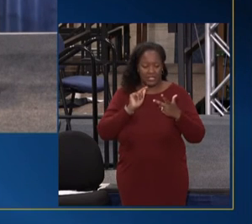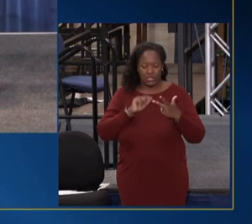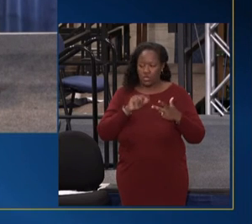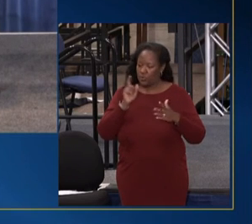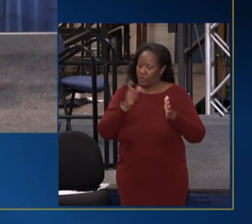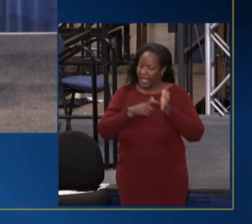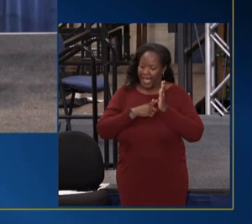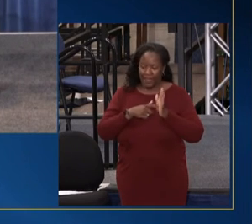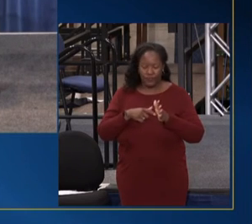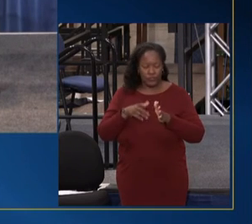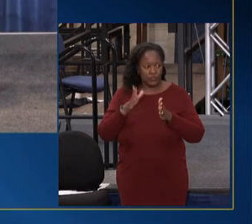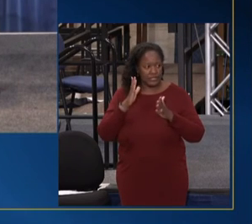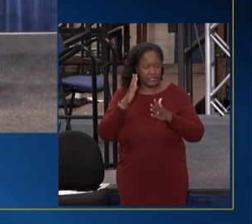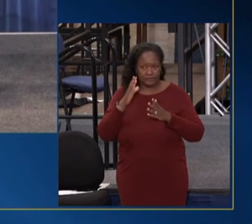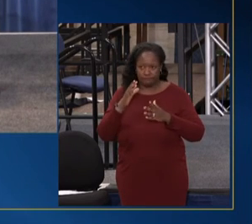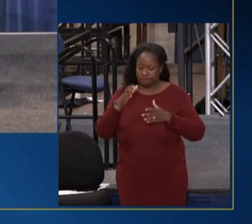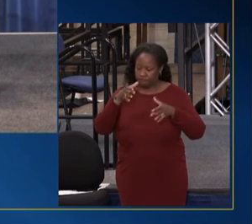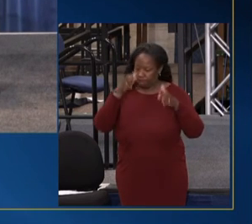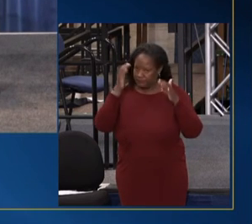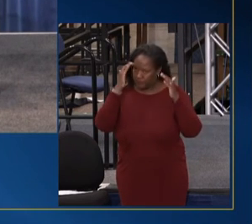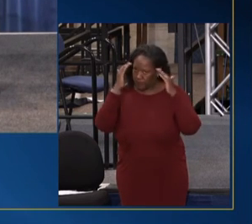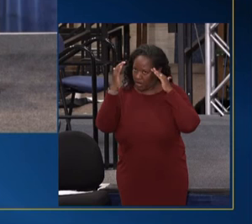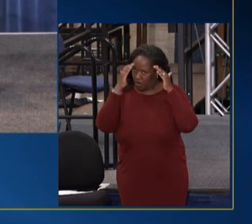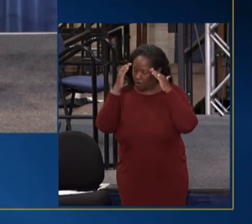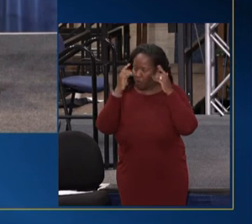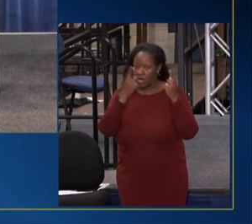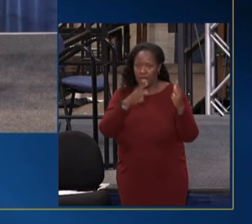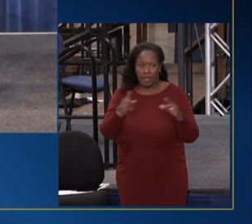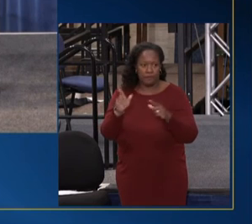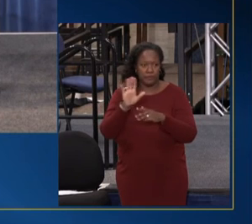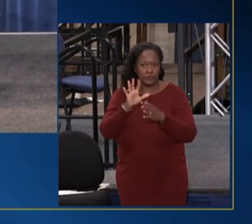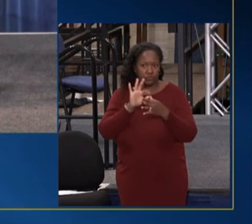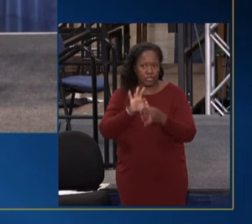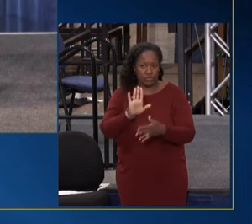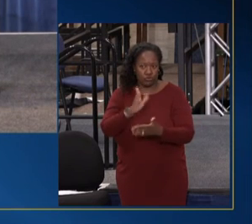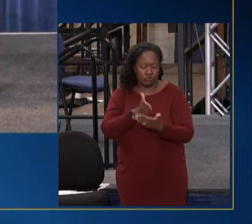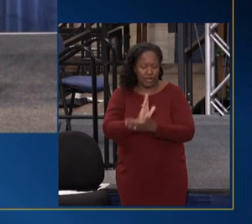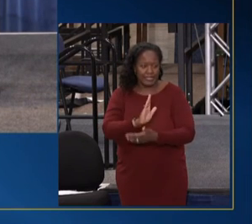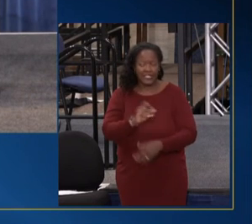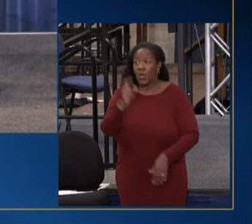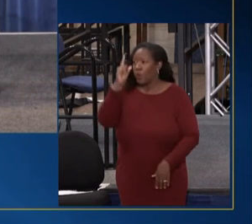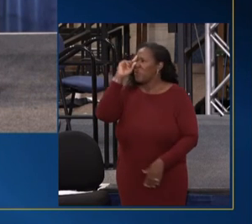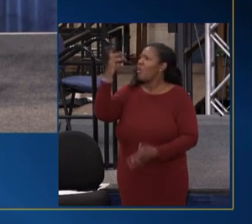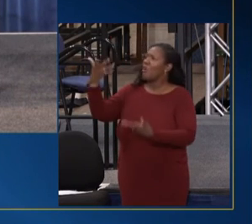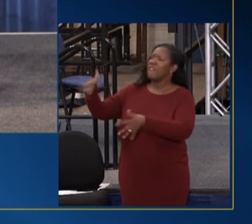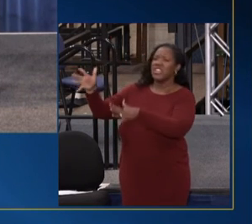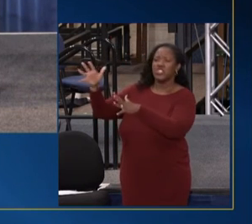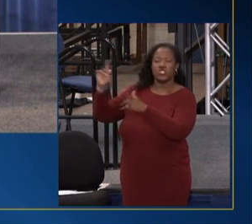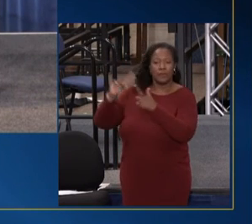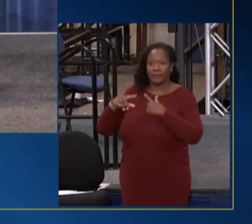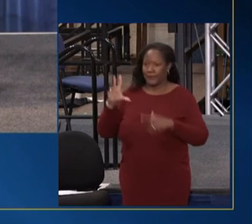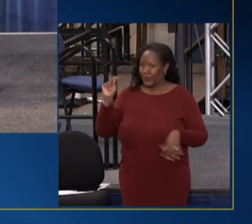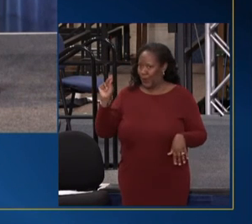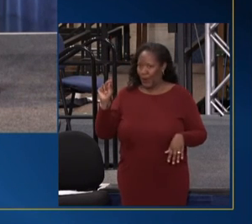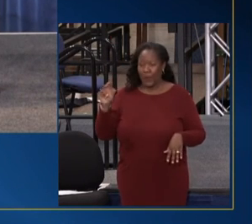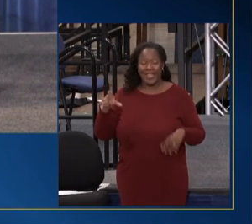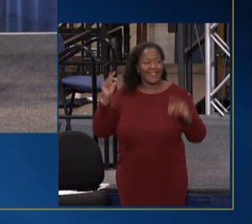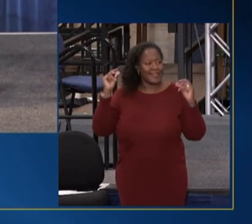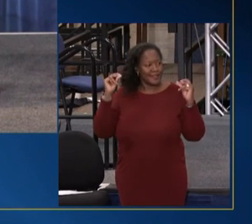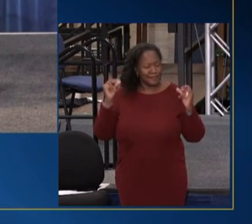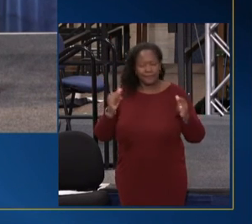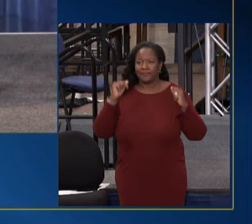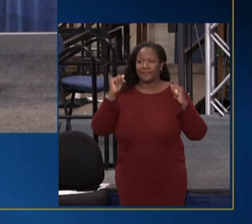our rights, in that many of the things that we thought were done and were settled might not. And in a blink of an